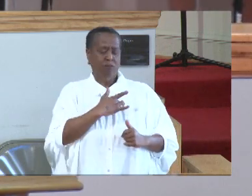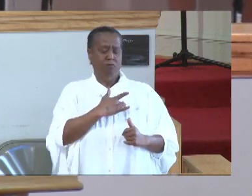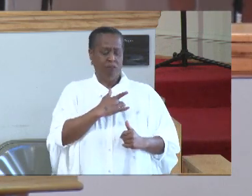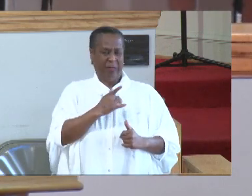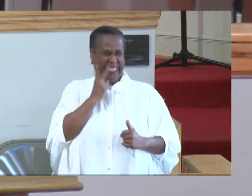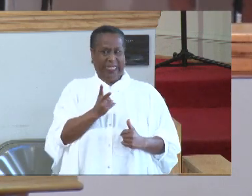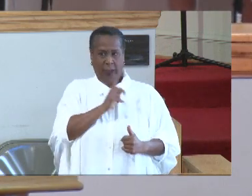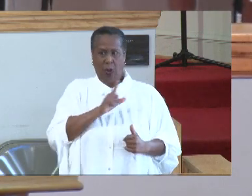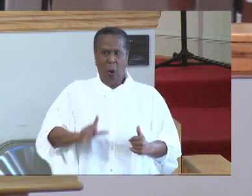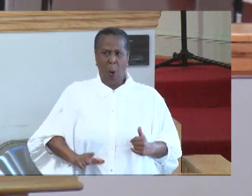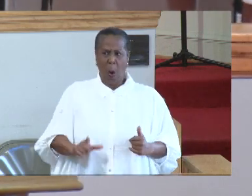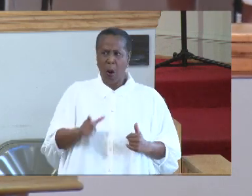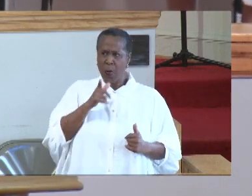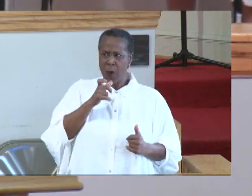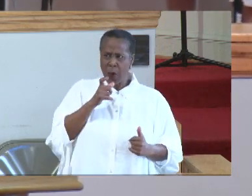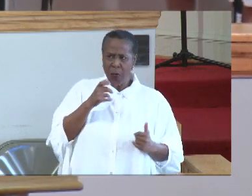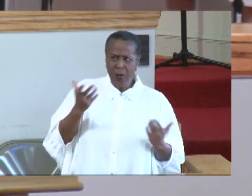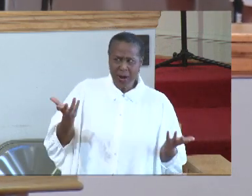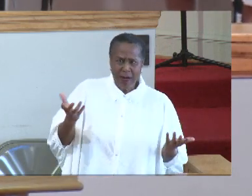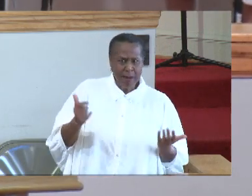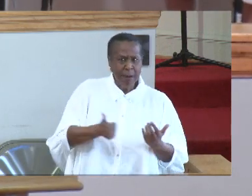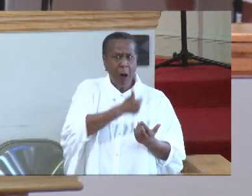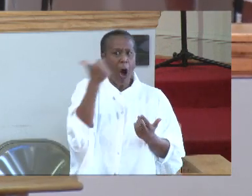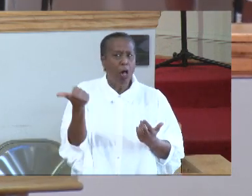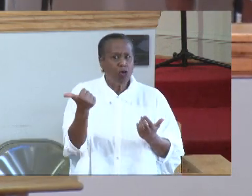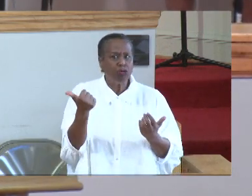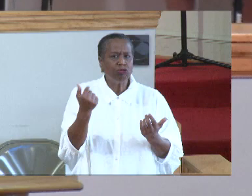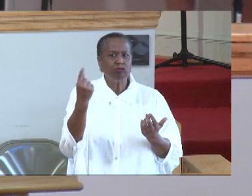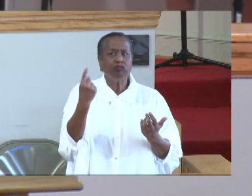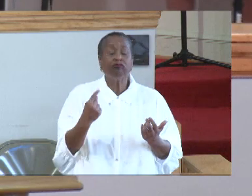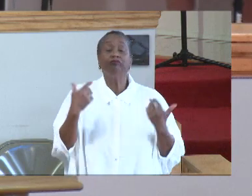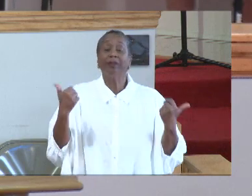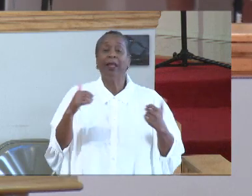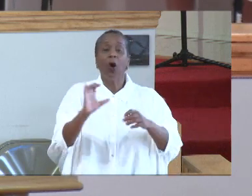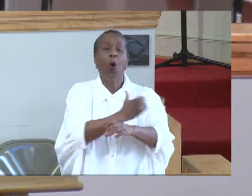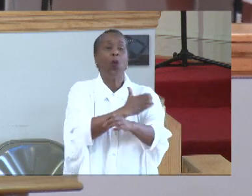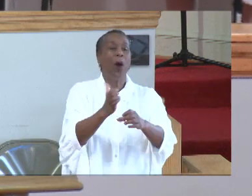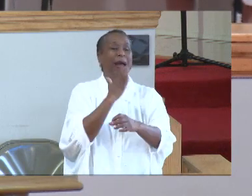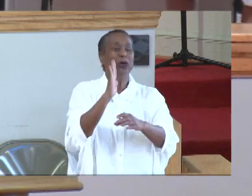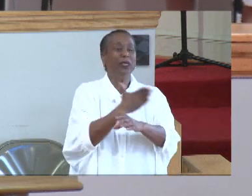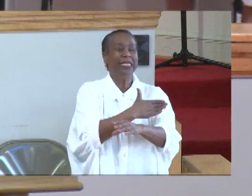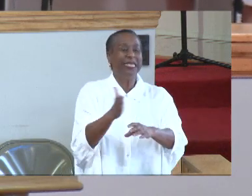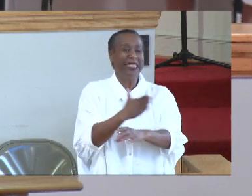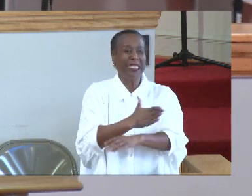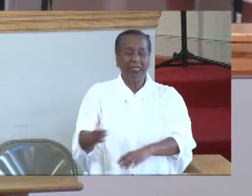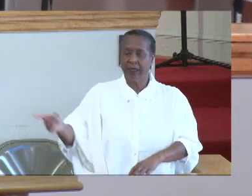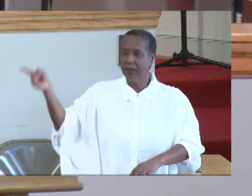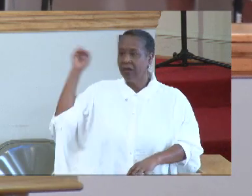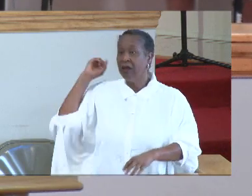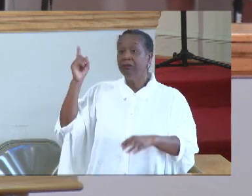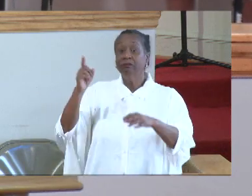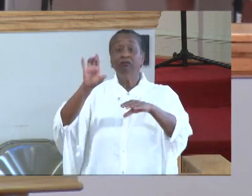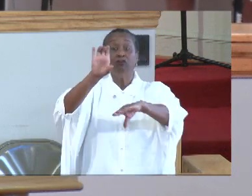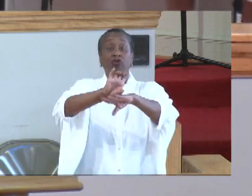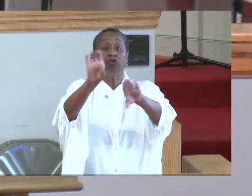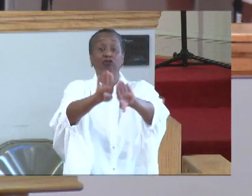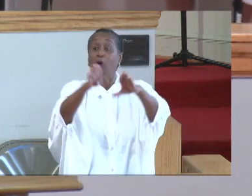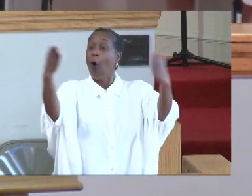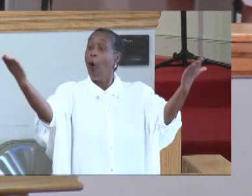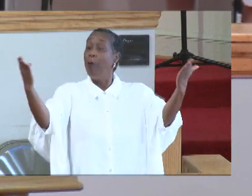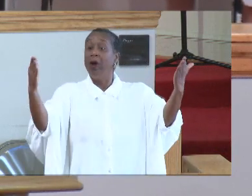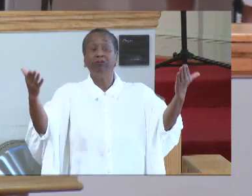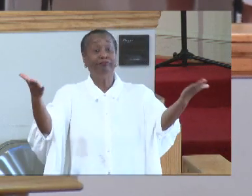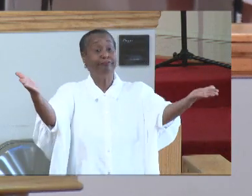of acknowledgement. We invite you to come as the choir sings. The doors of the church are open. We extend